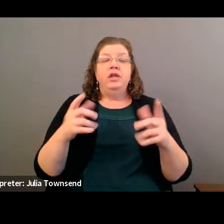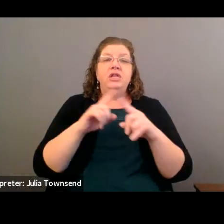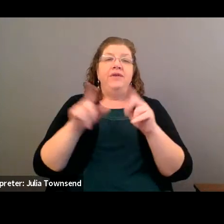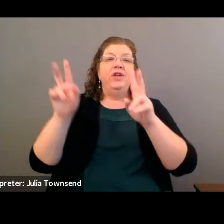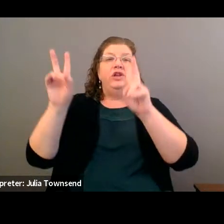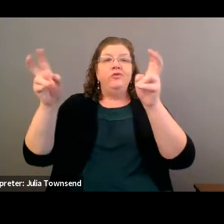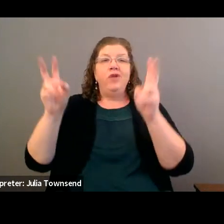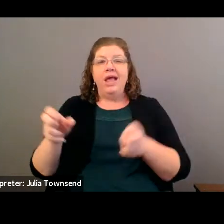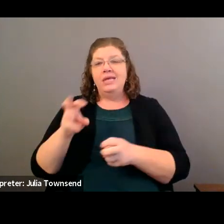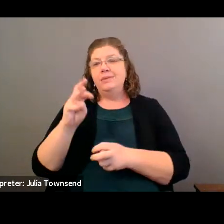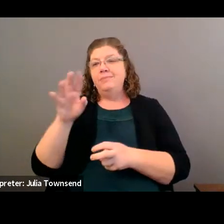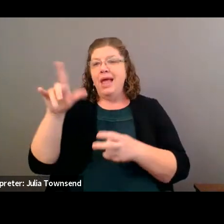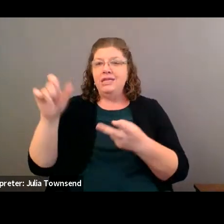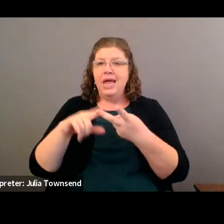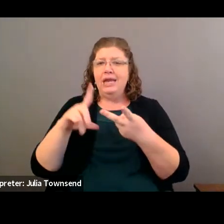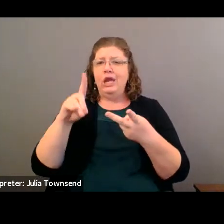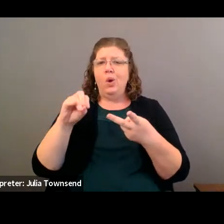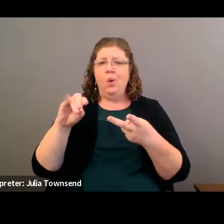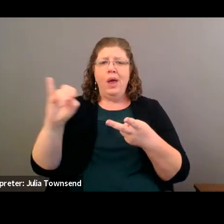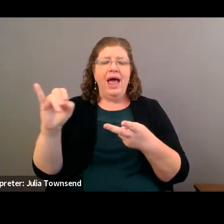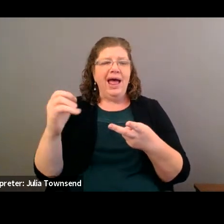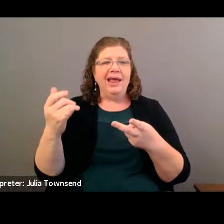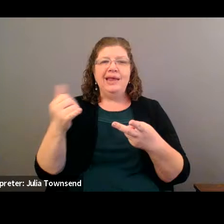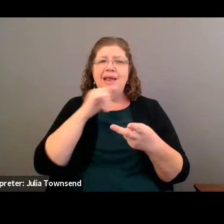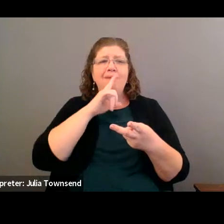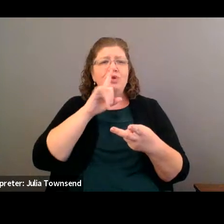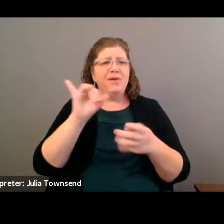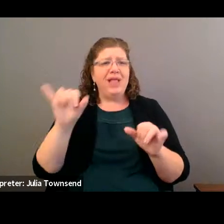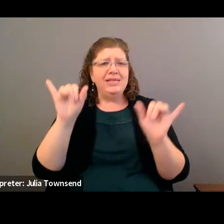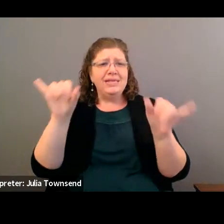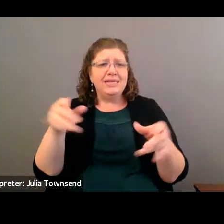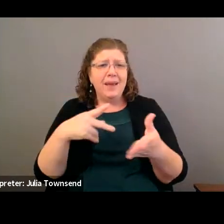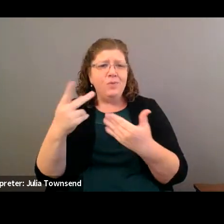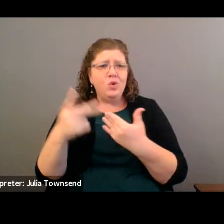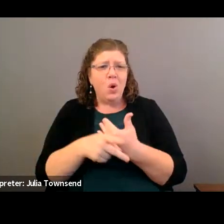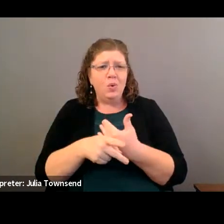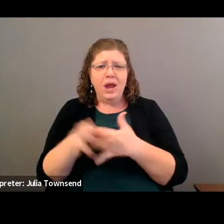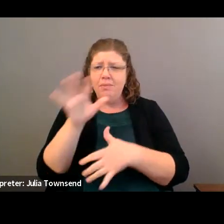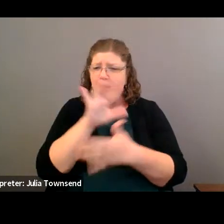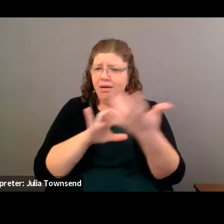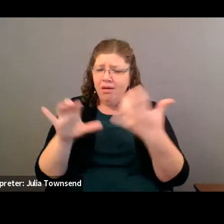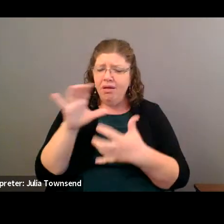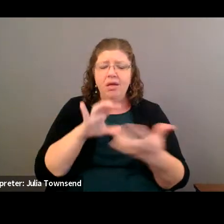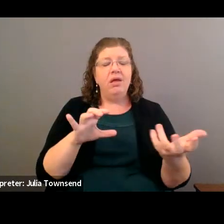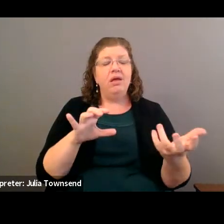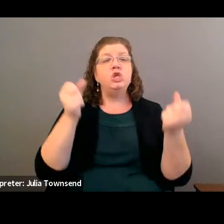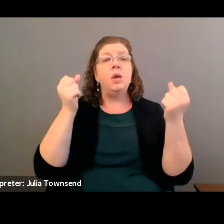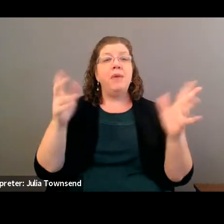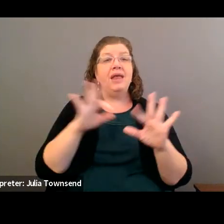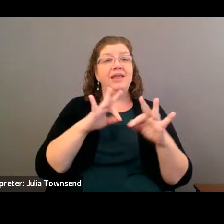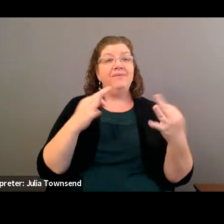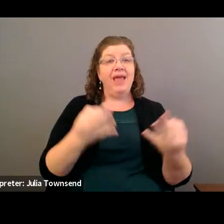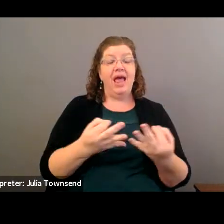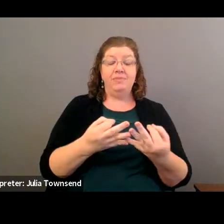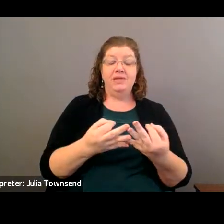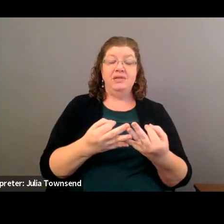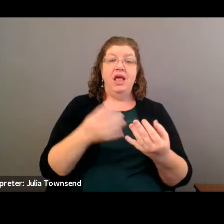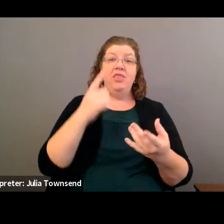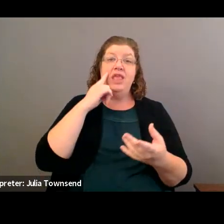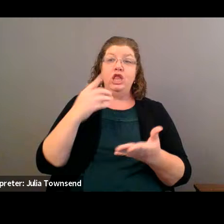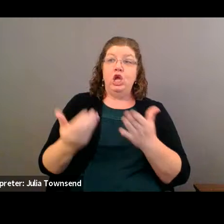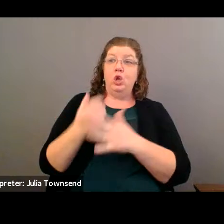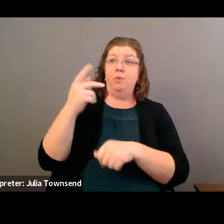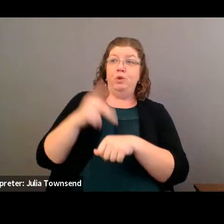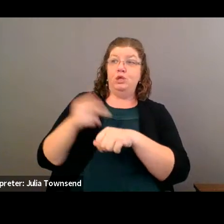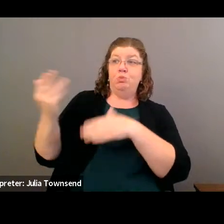META and DLI. They're not even sure if it's the same program. Well, many families think the new principals brought this change in. No wonder